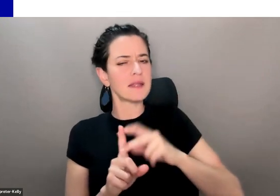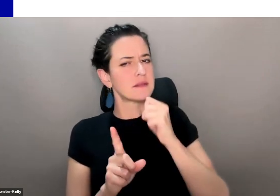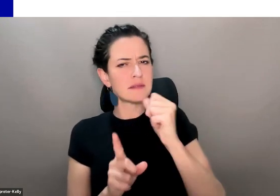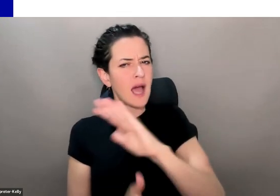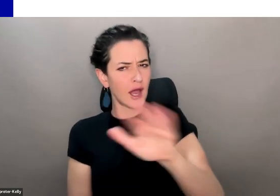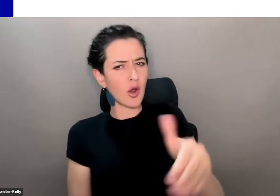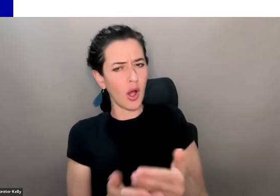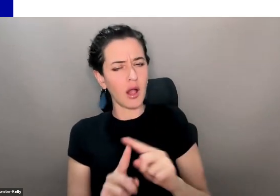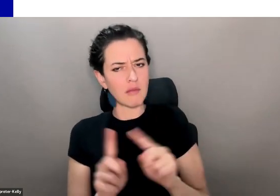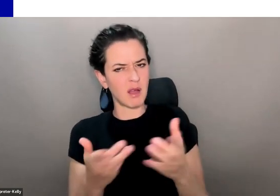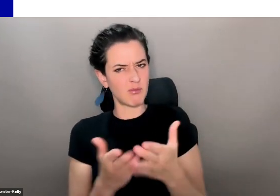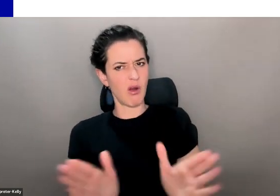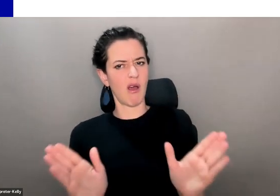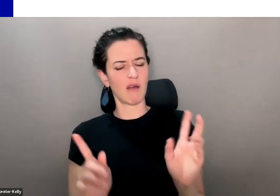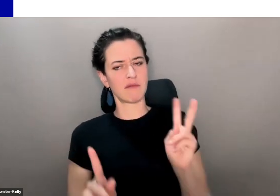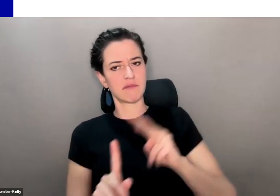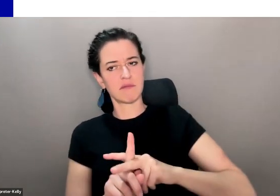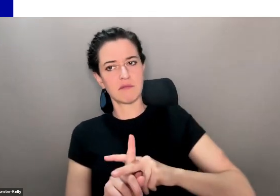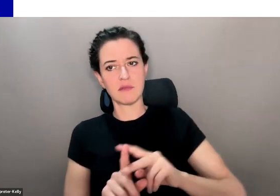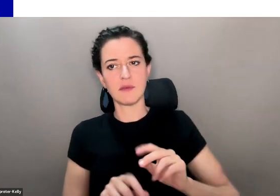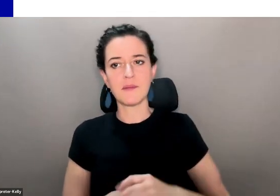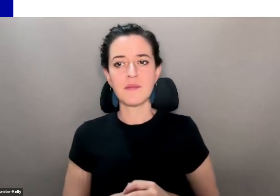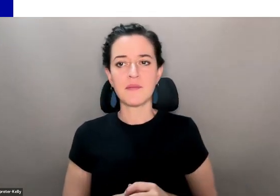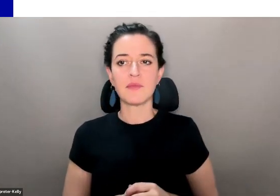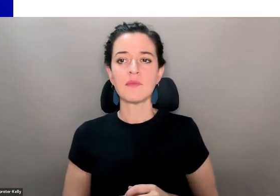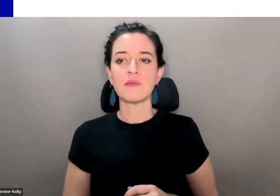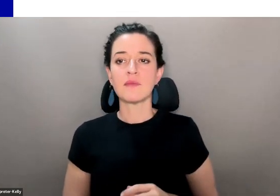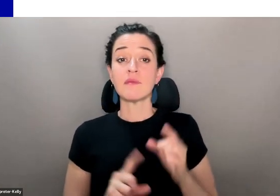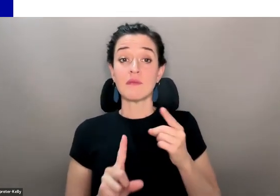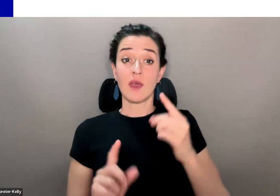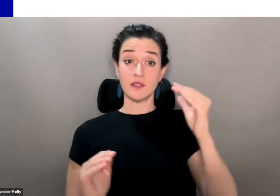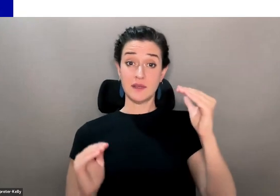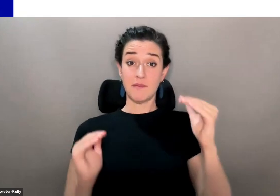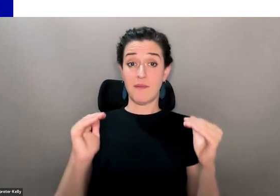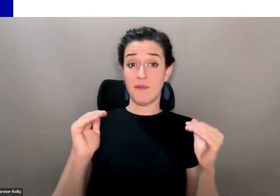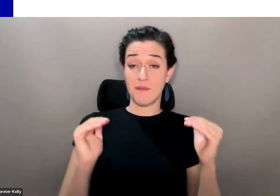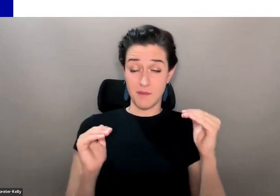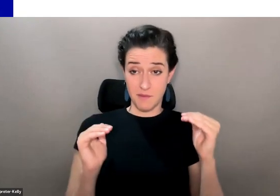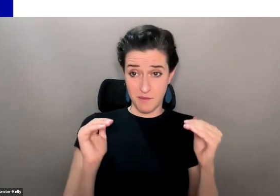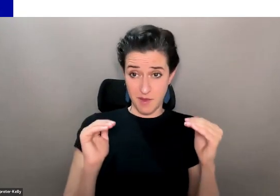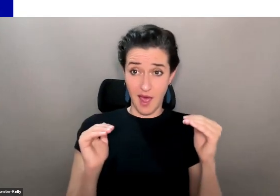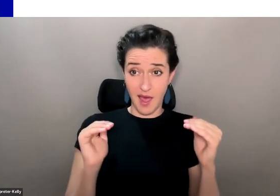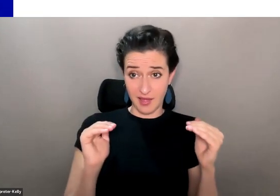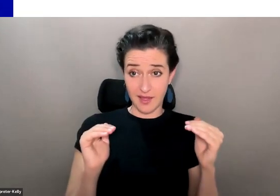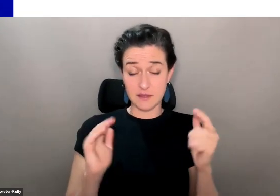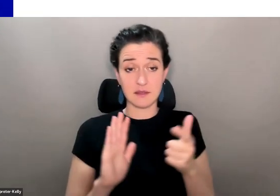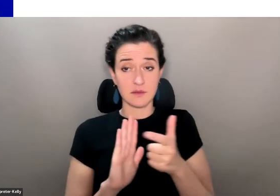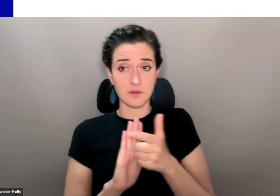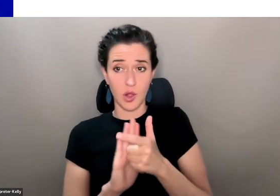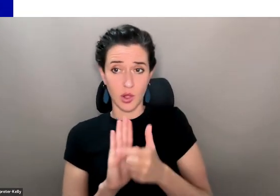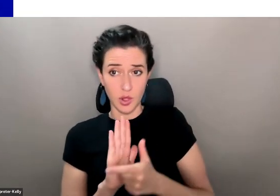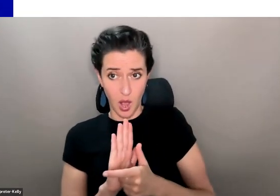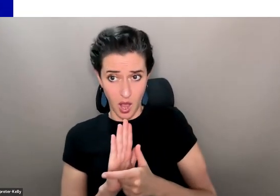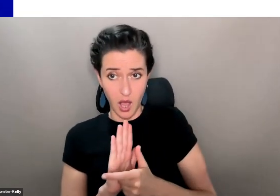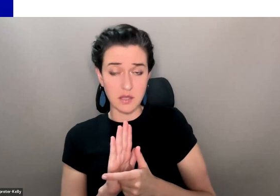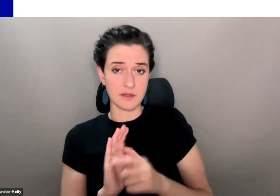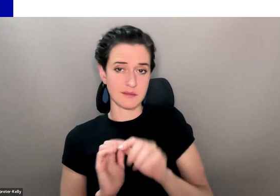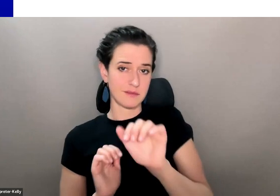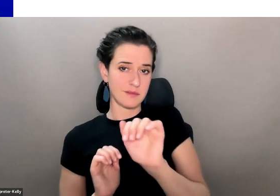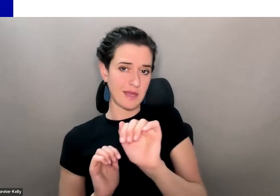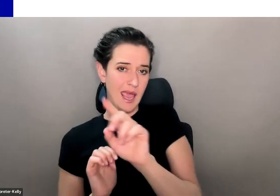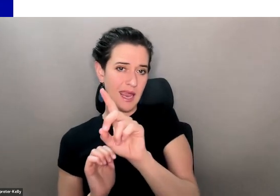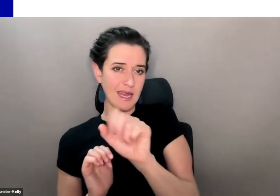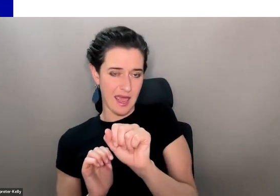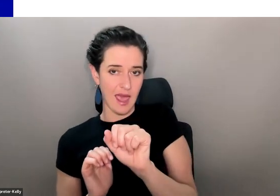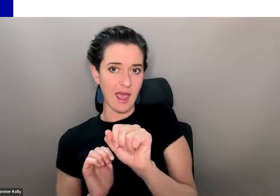broadly, because these were balancing provisions that were included in the underlying laws, particularly the Americans with Disabilities Act, to